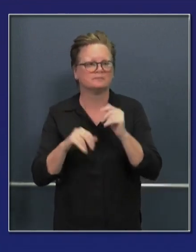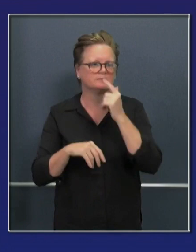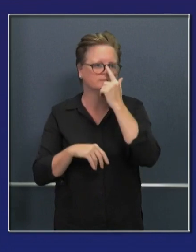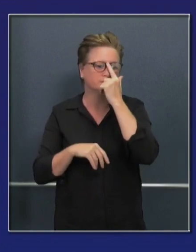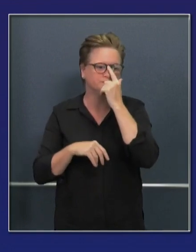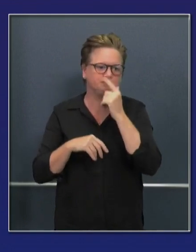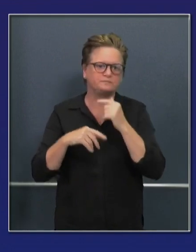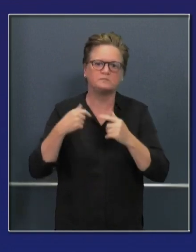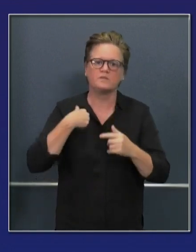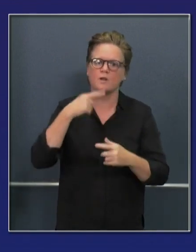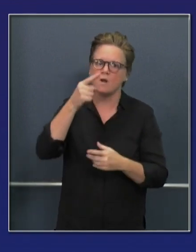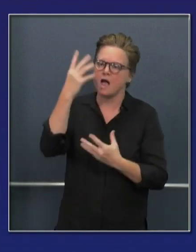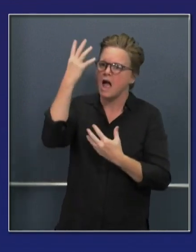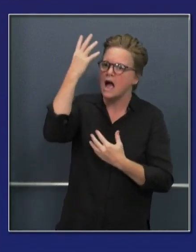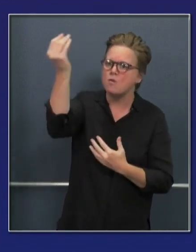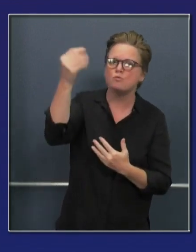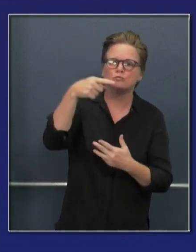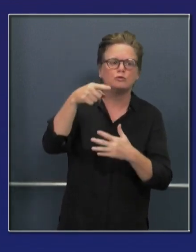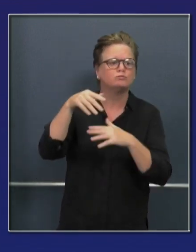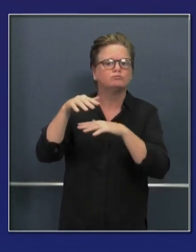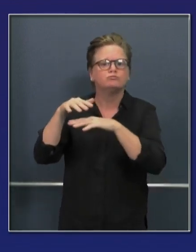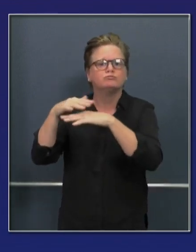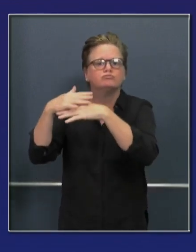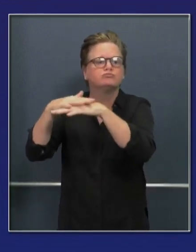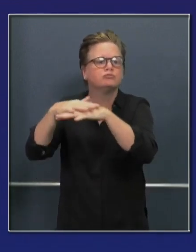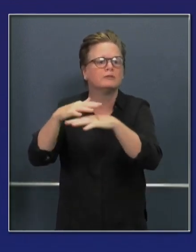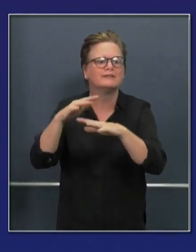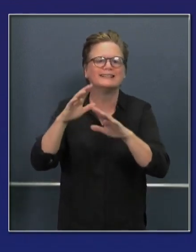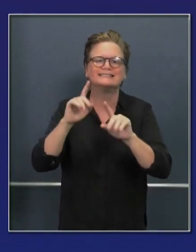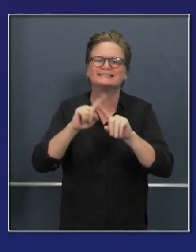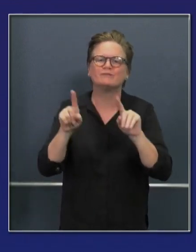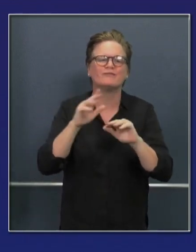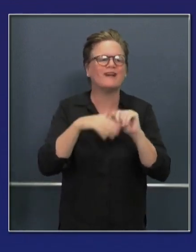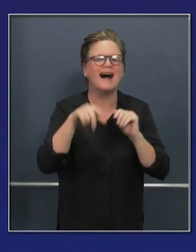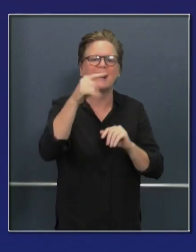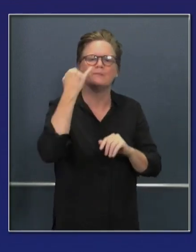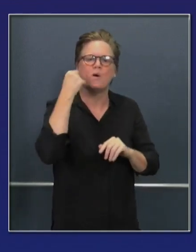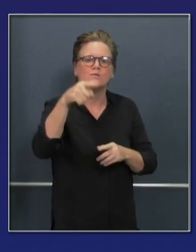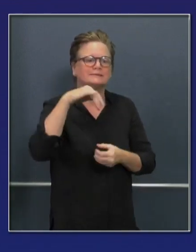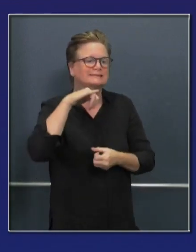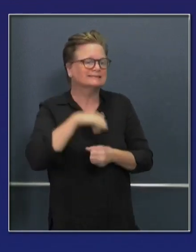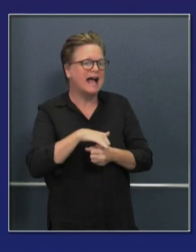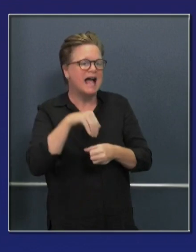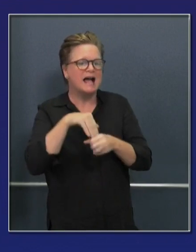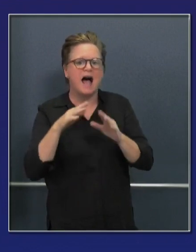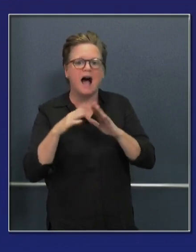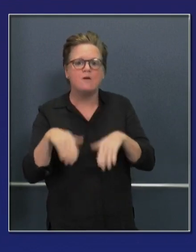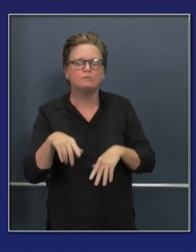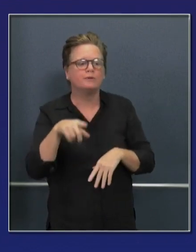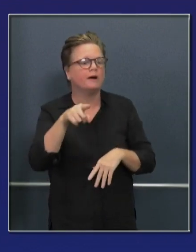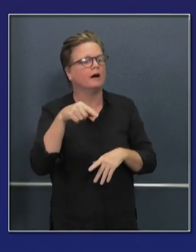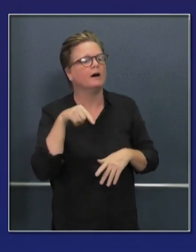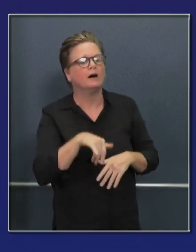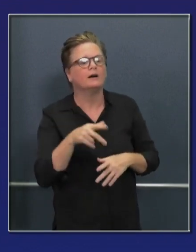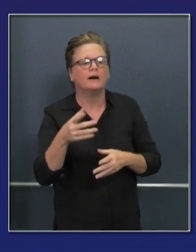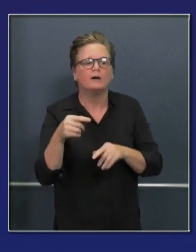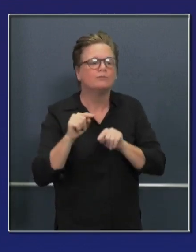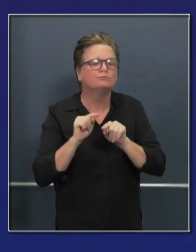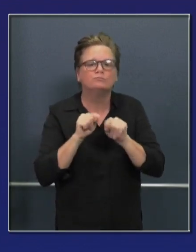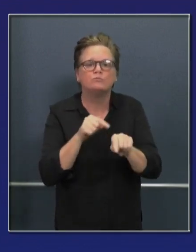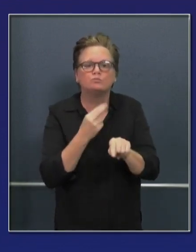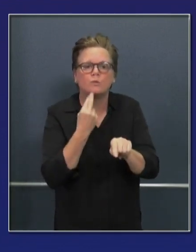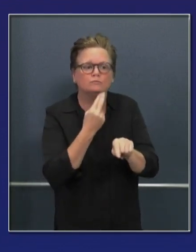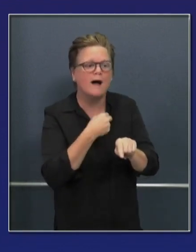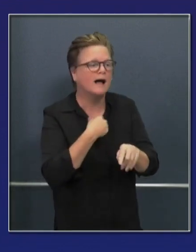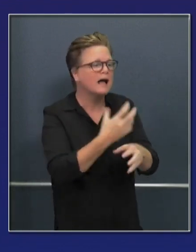inside for an extended period of time without the air circulating, without the ability to move around